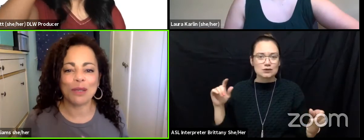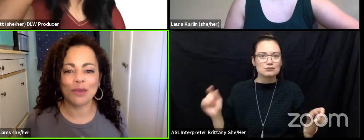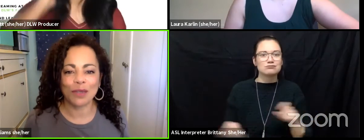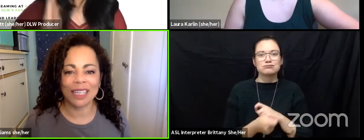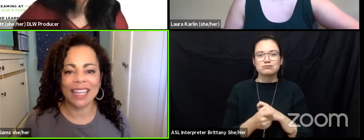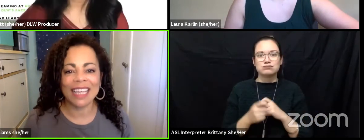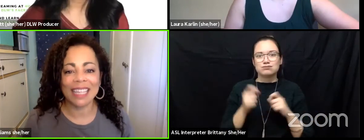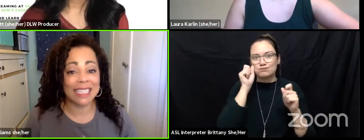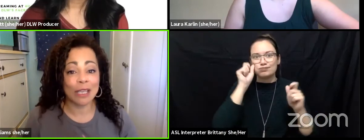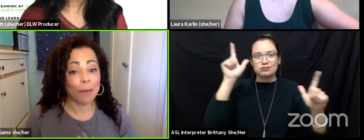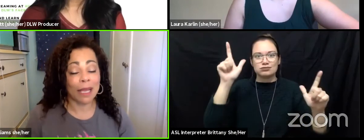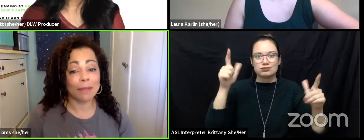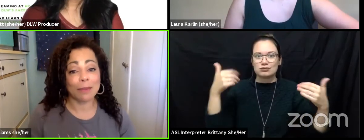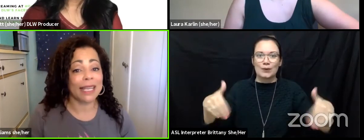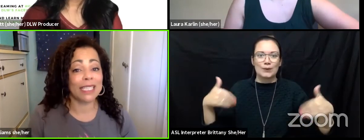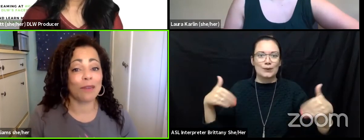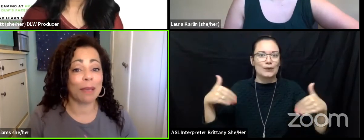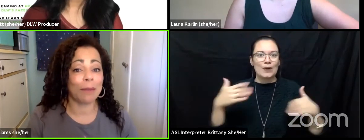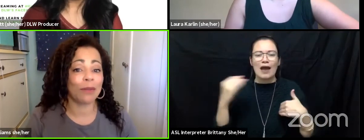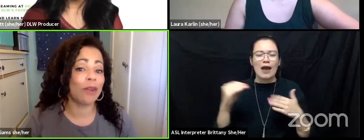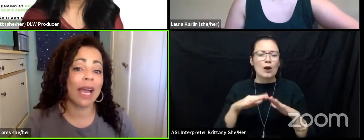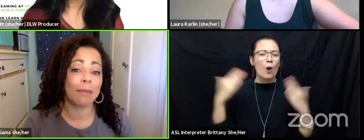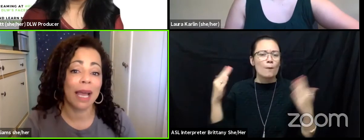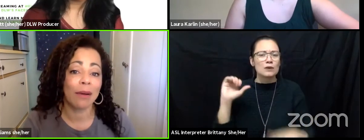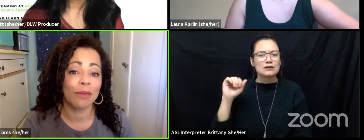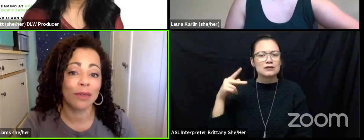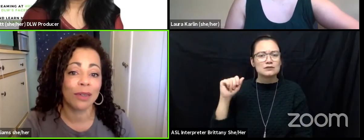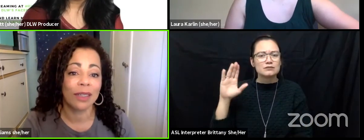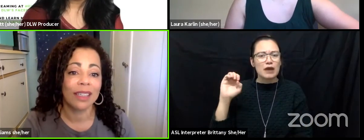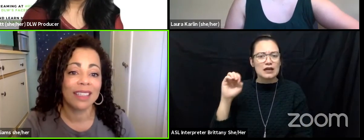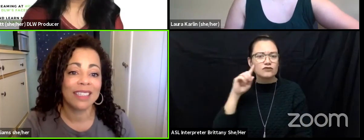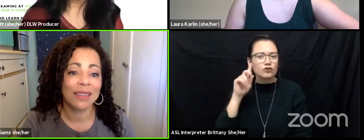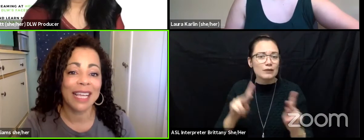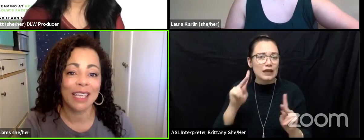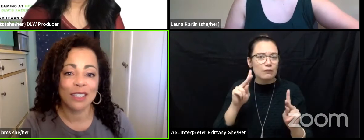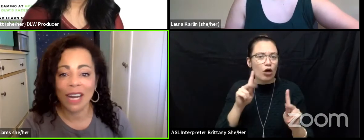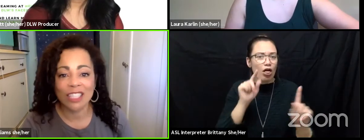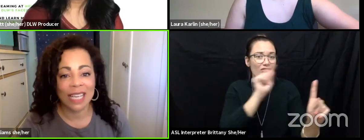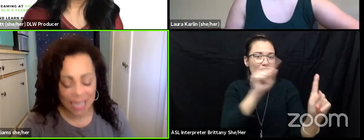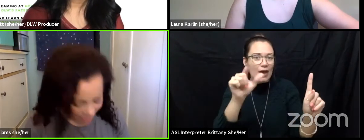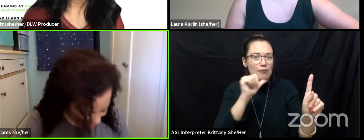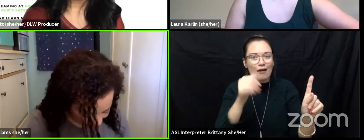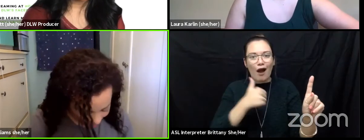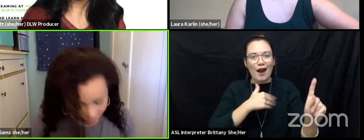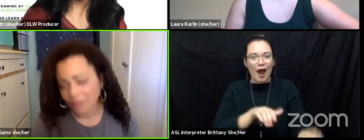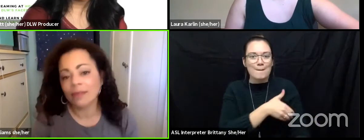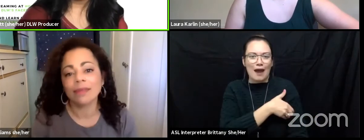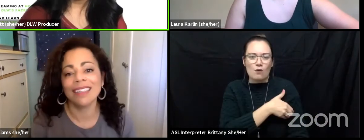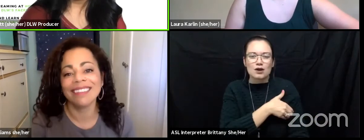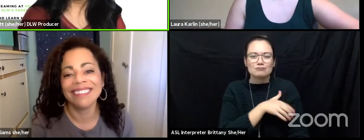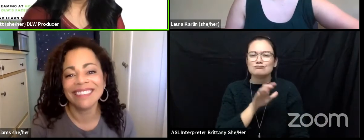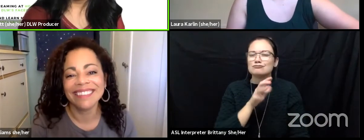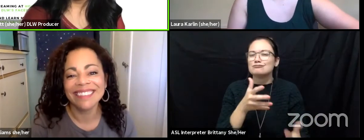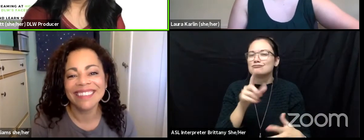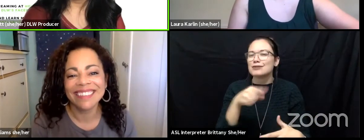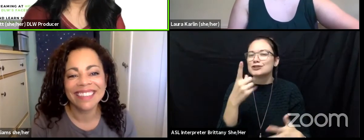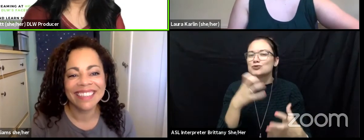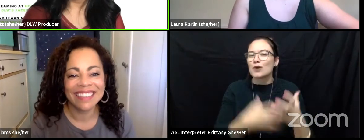so beautiful. And I think that this is opening up space for people who have not had power before. So thank you. So I just had to add that. No, I love